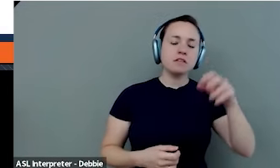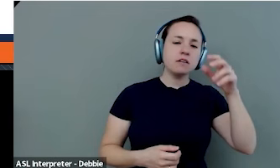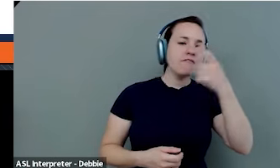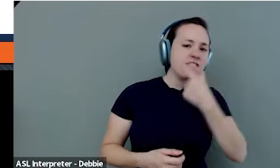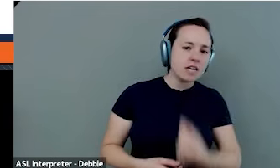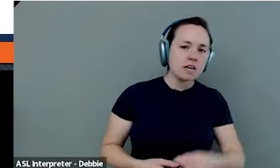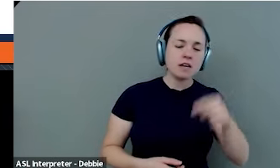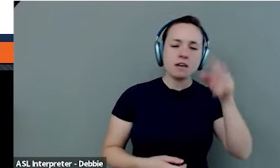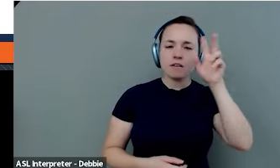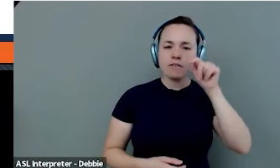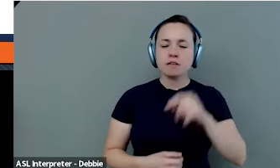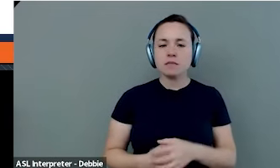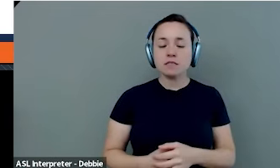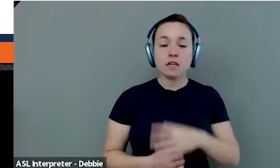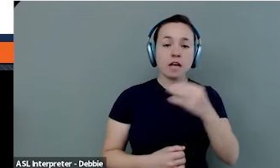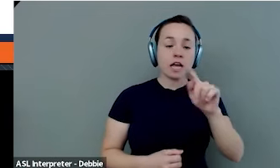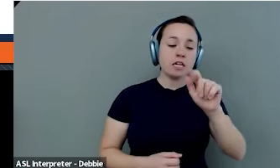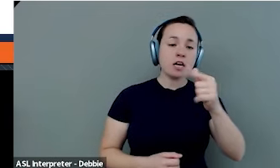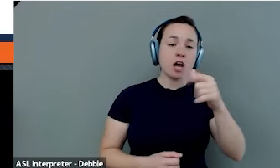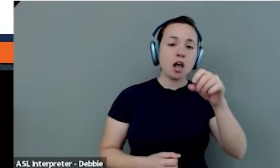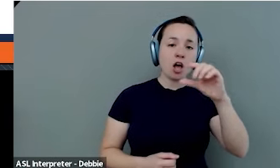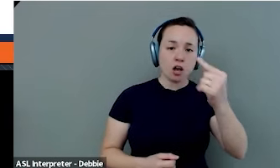Vietnamese, and Tagalog.